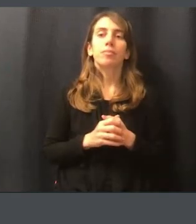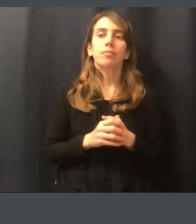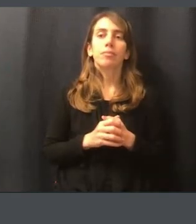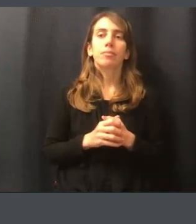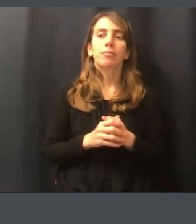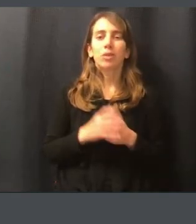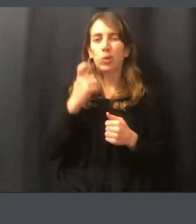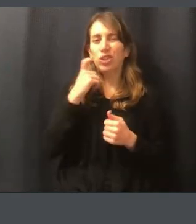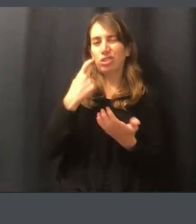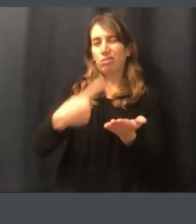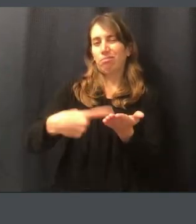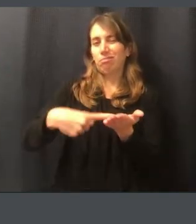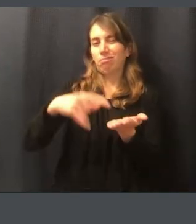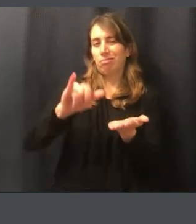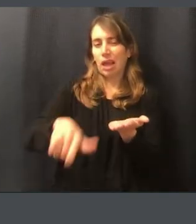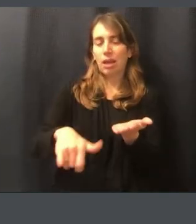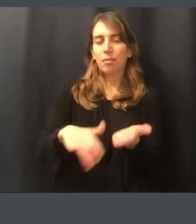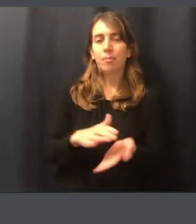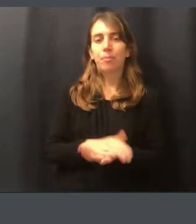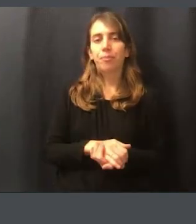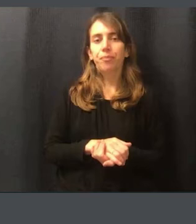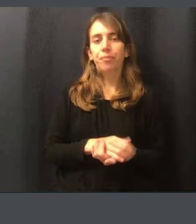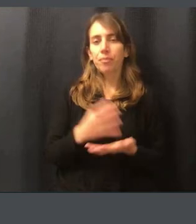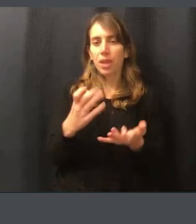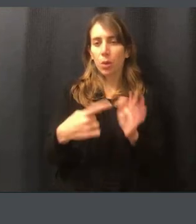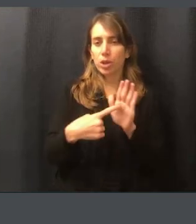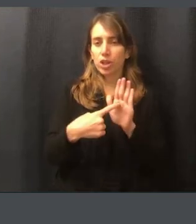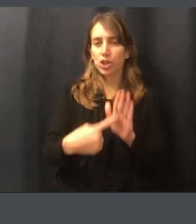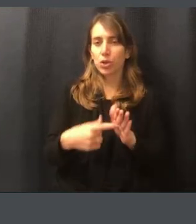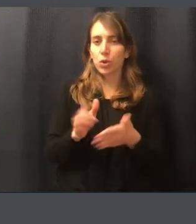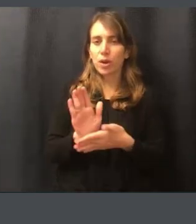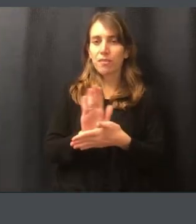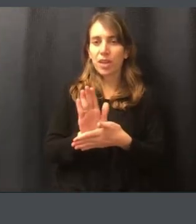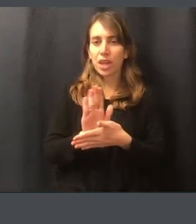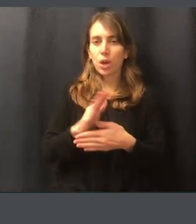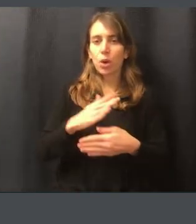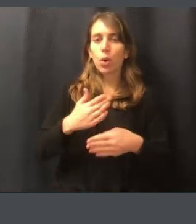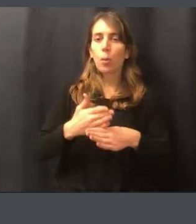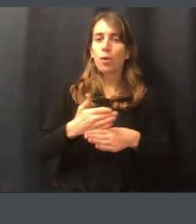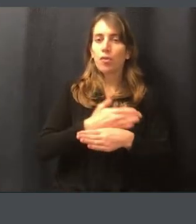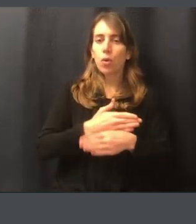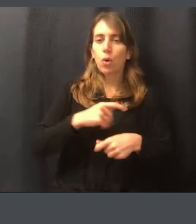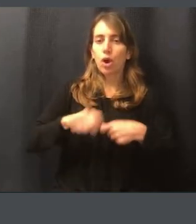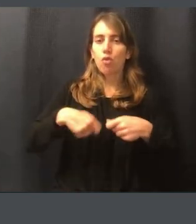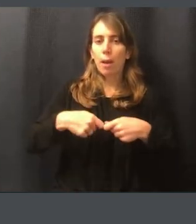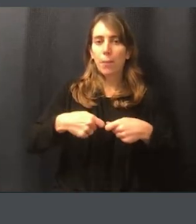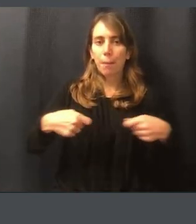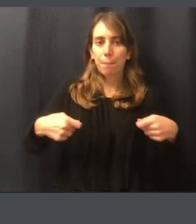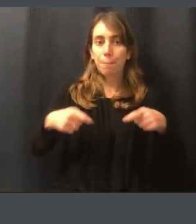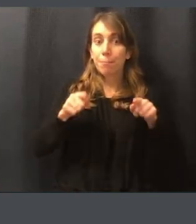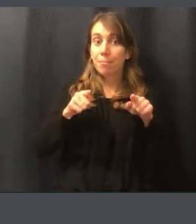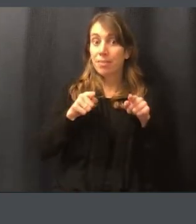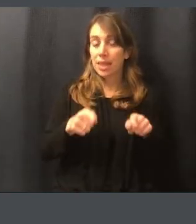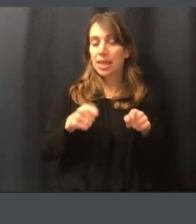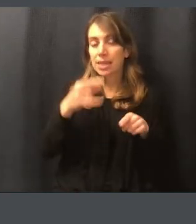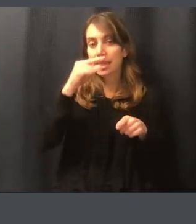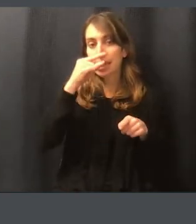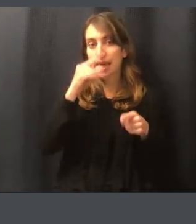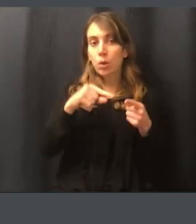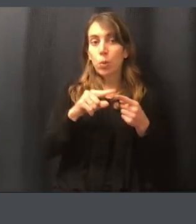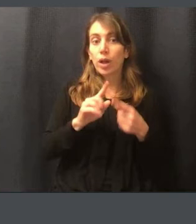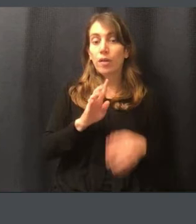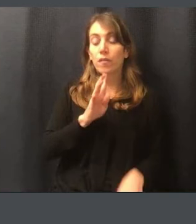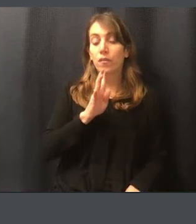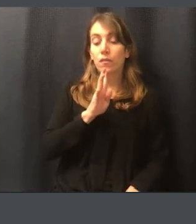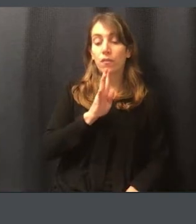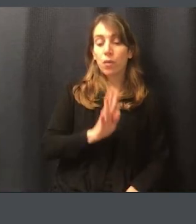we just talked about this is what we saw. And then I'm going to show you a video right before wrapping up. And this is the child when the child was